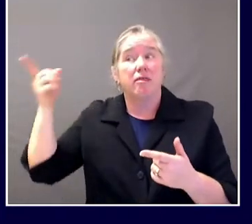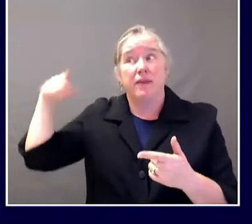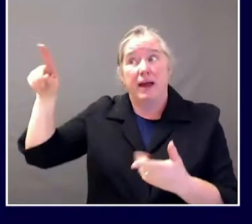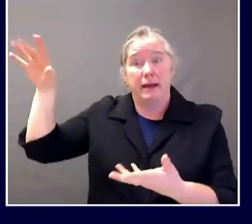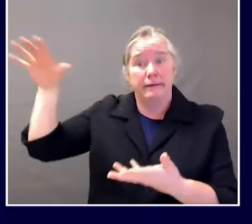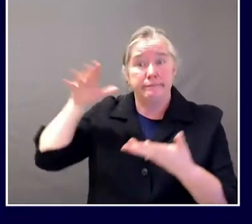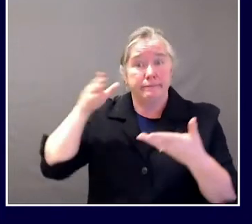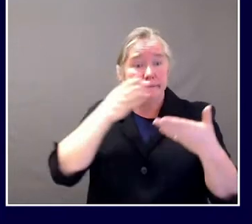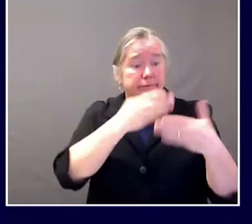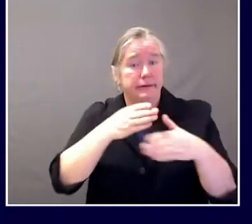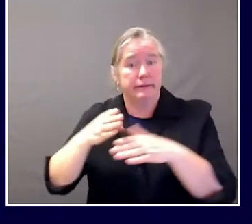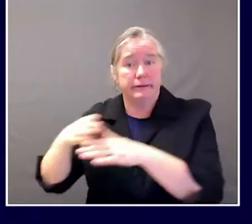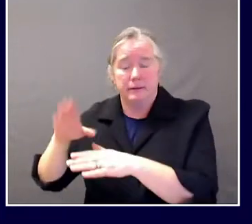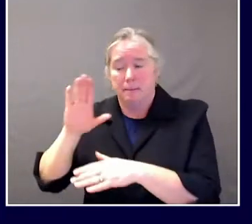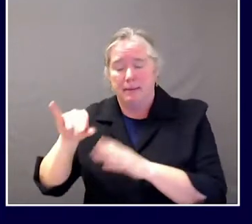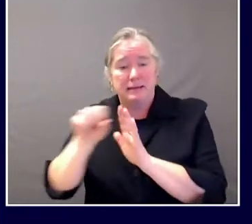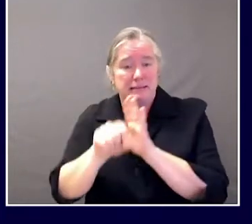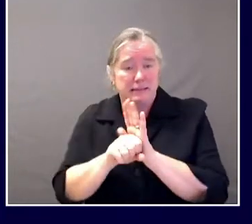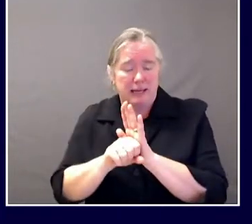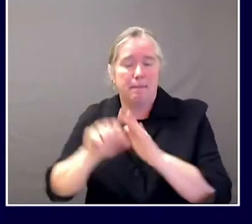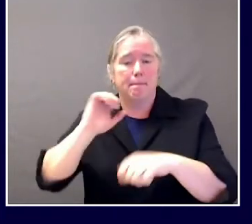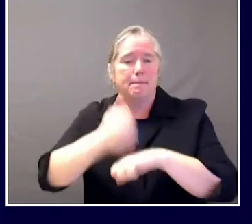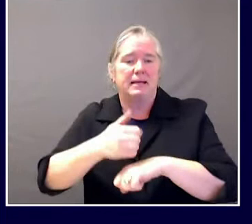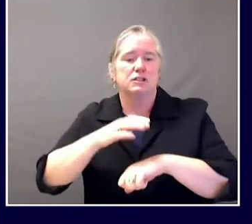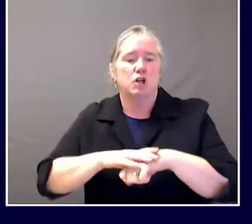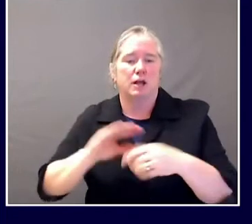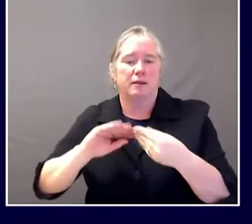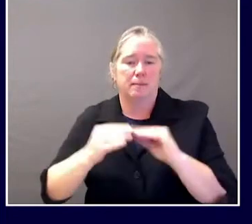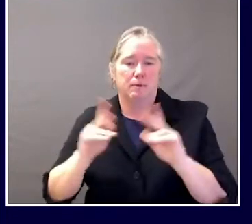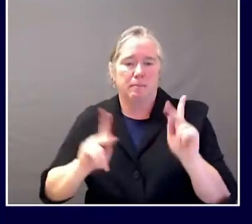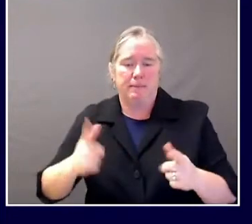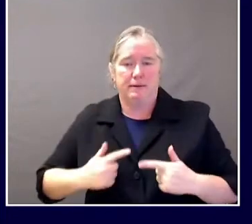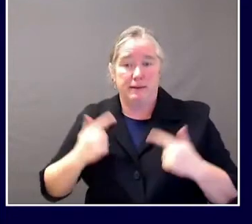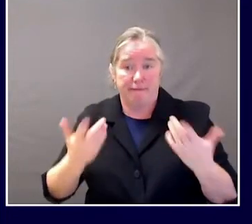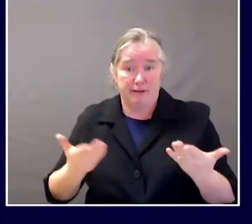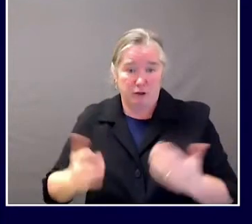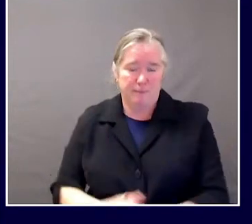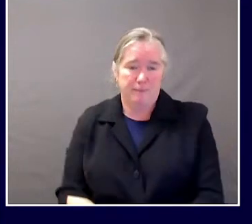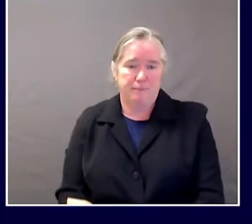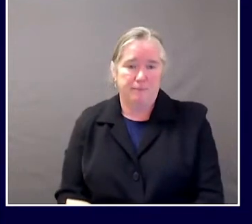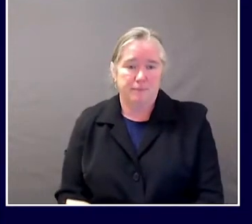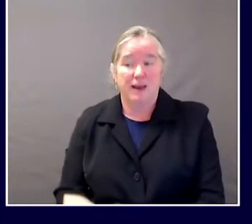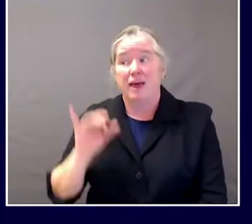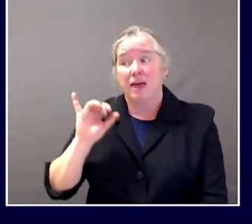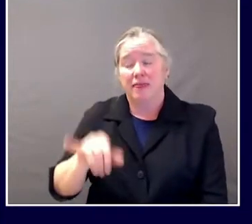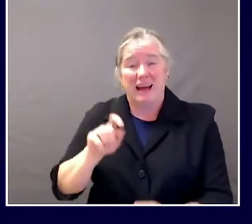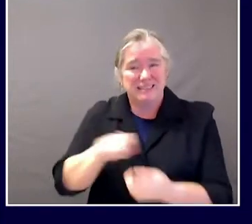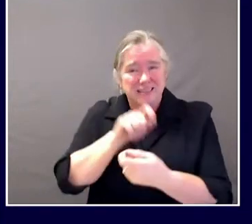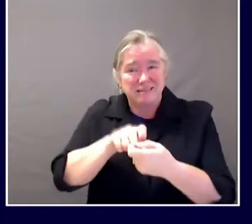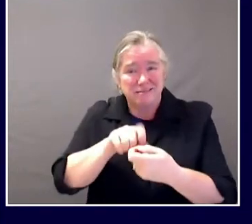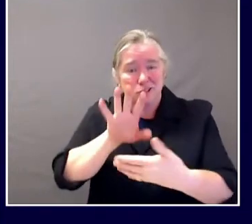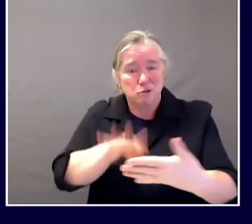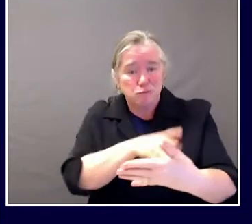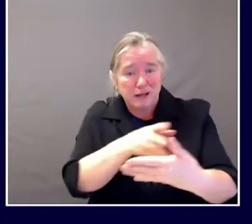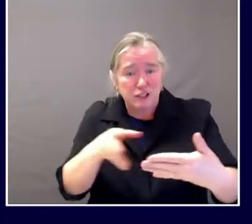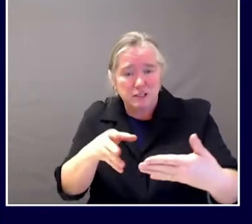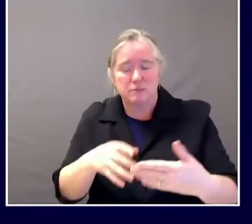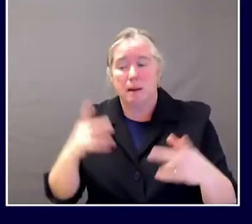Speed on a straight population basis. I haven't seen the spreadsheet that, you